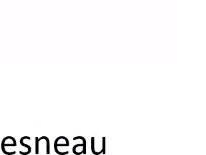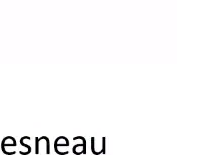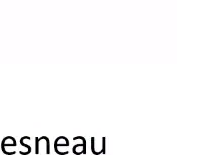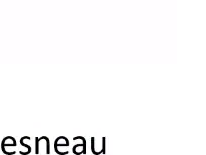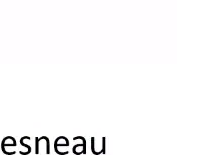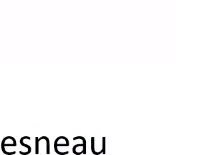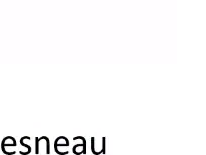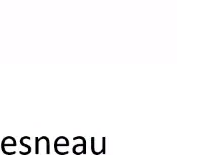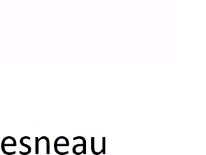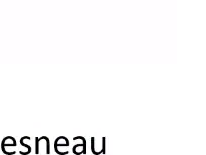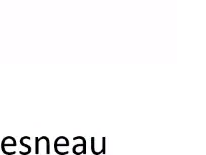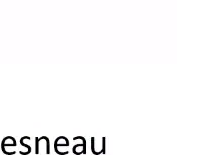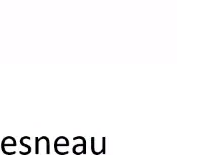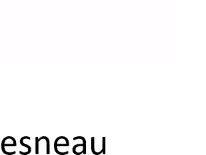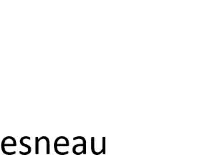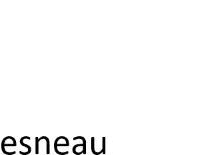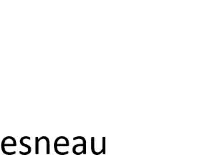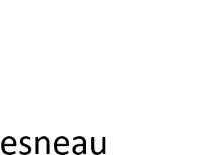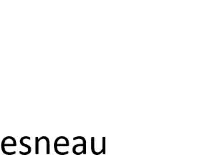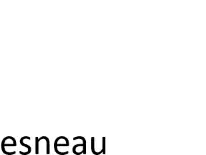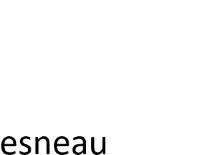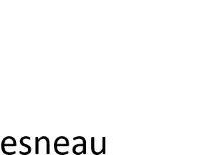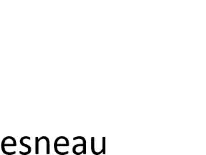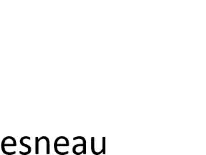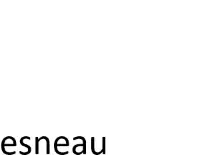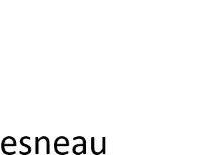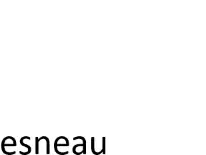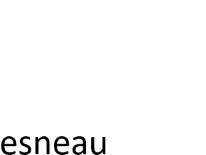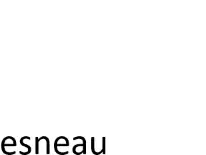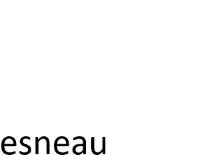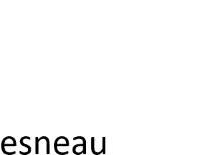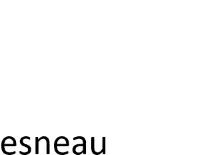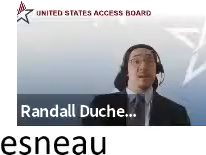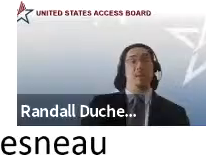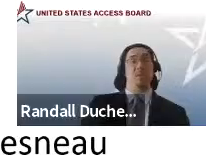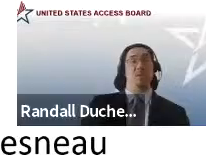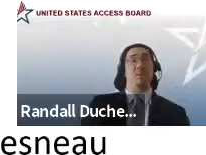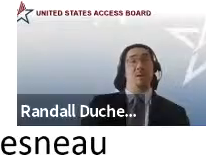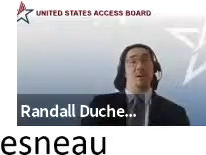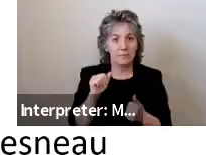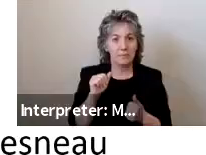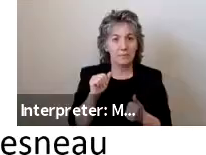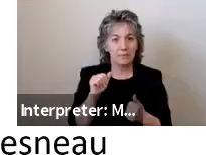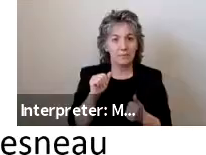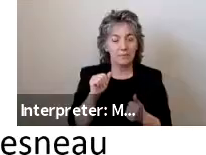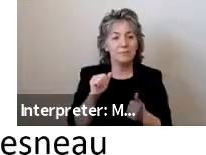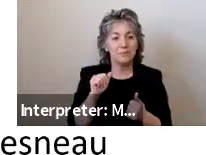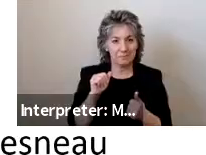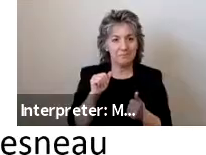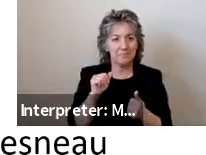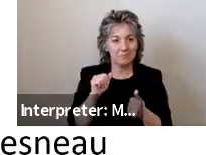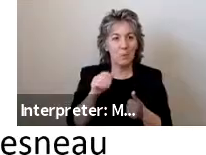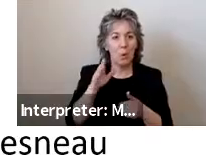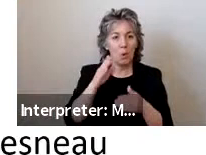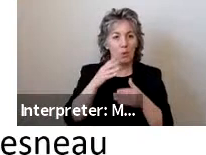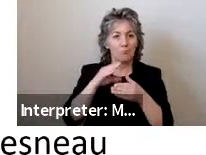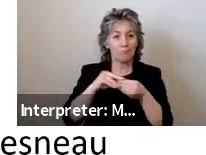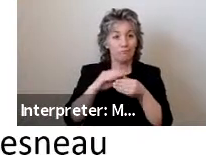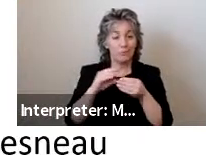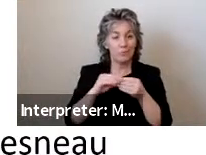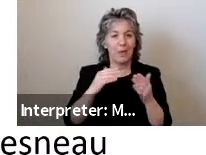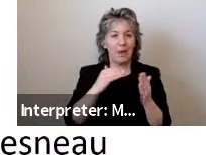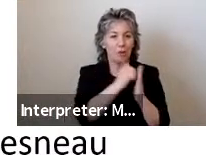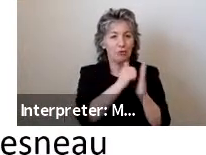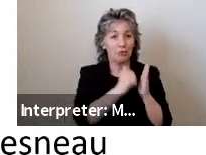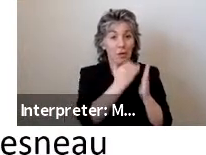portion of the event, we will move on to the open dialogue where attendees will be able to share information and make comments. After today's event